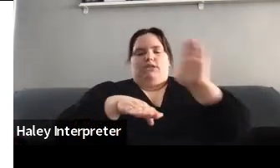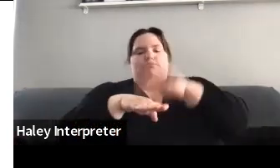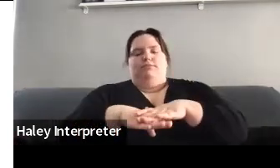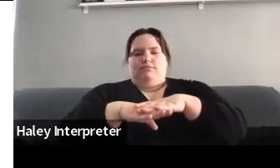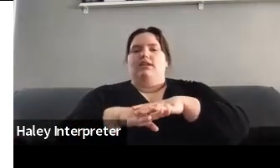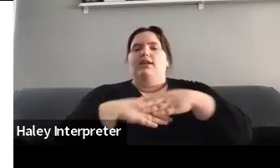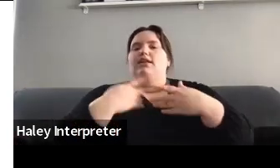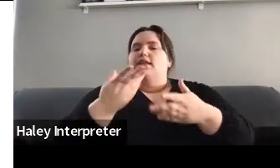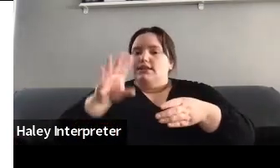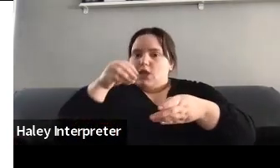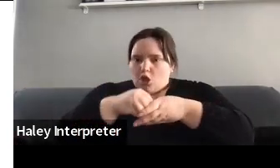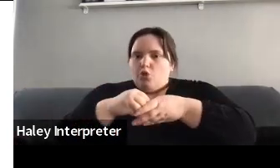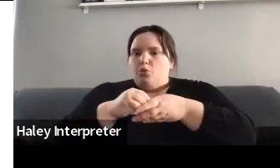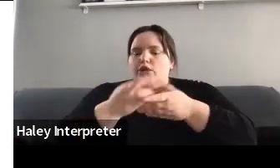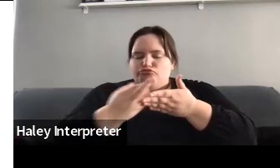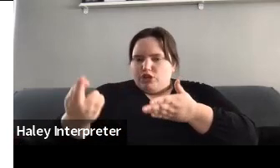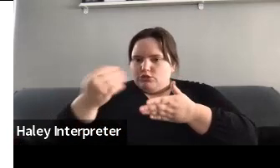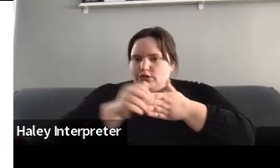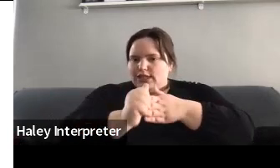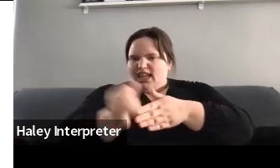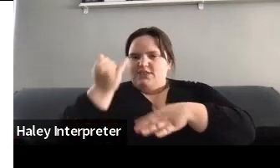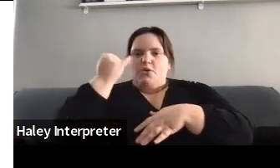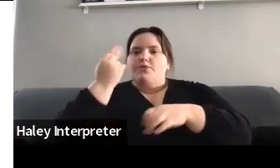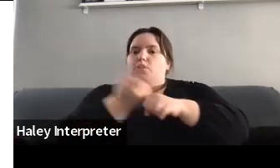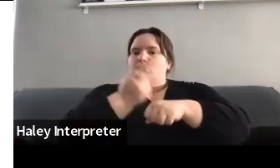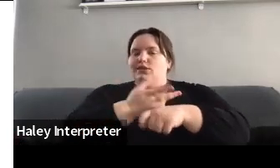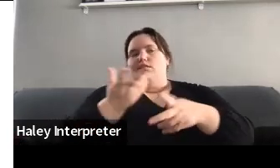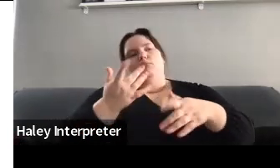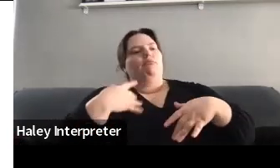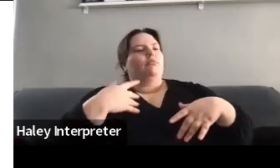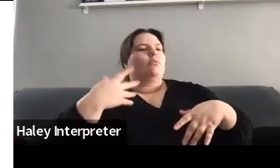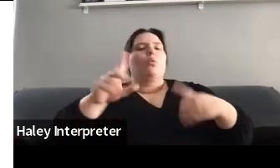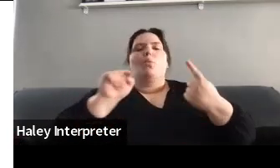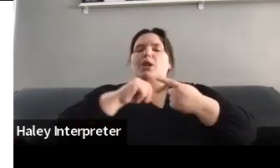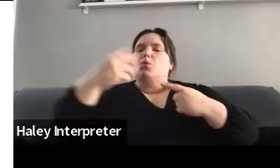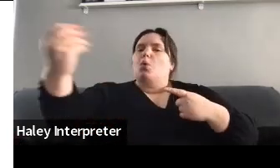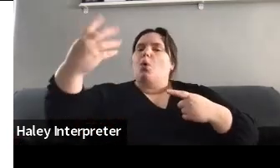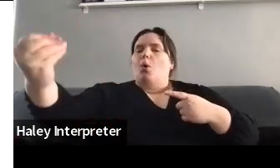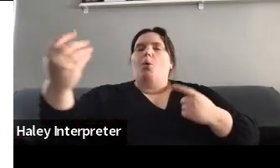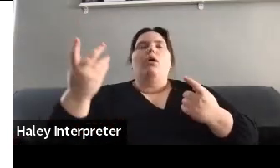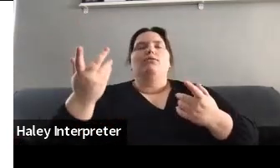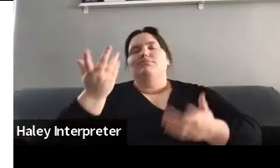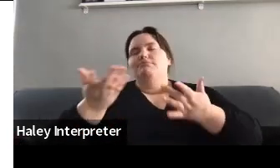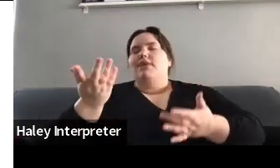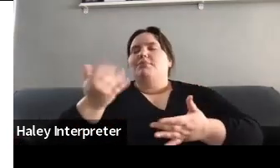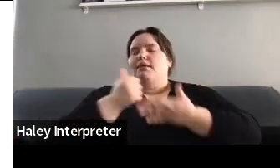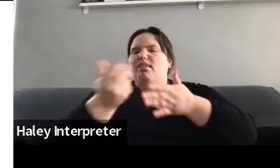it on the go, it might be helpful to have a foldable one. They also have some